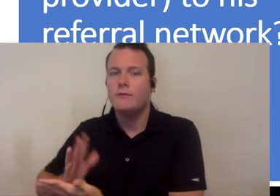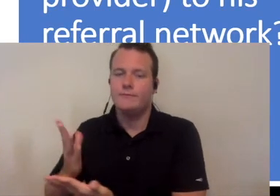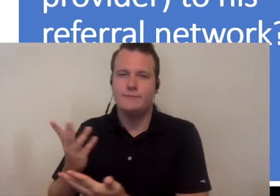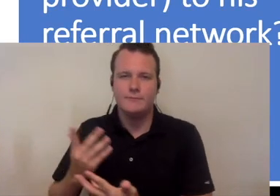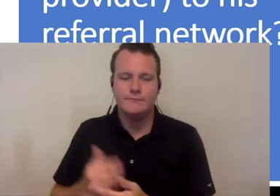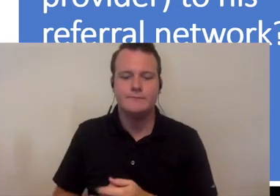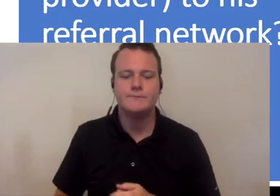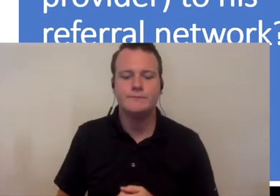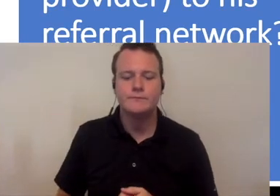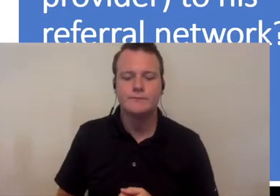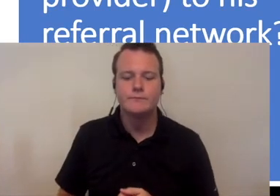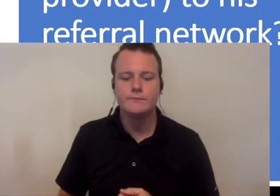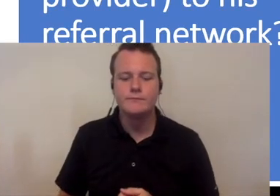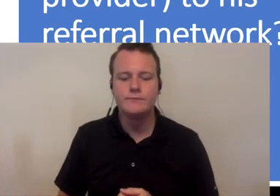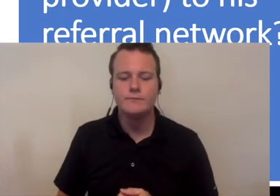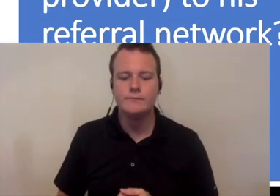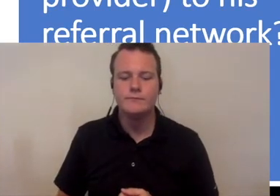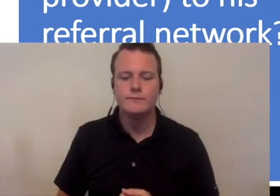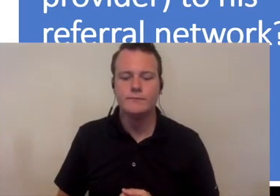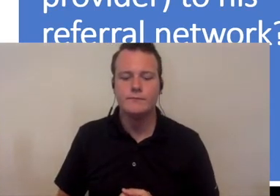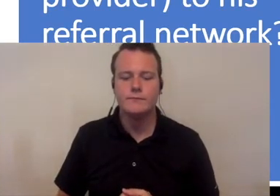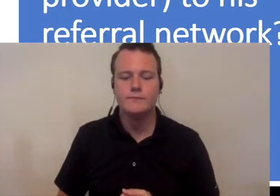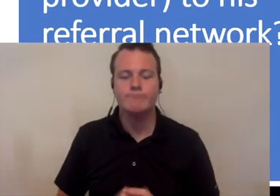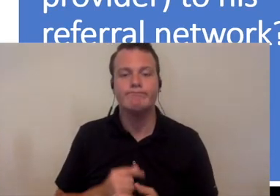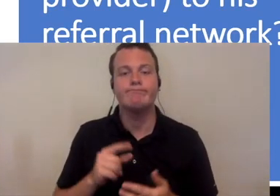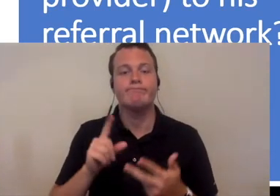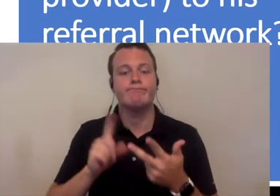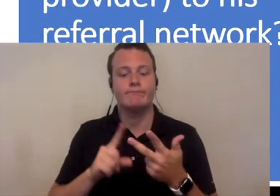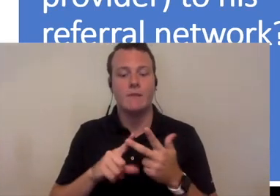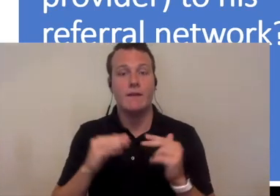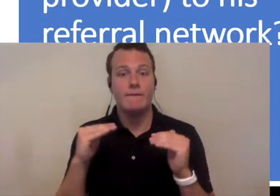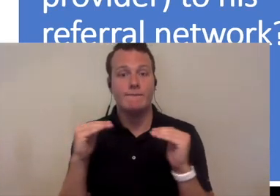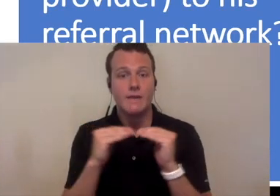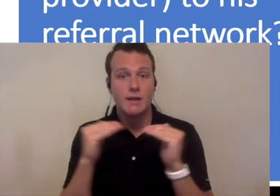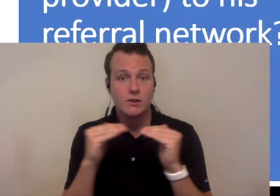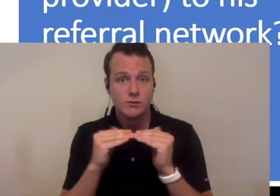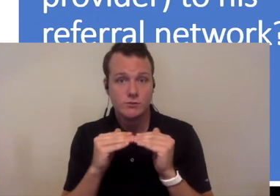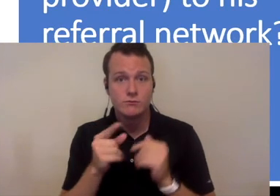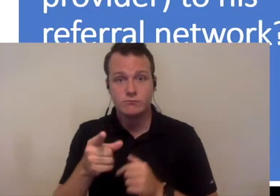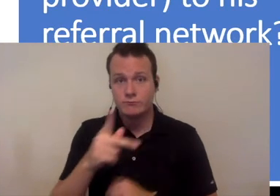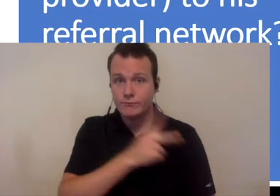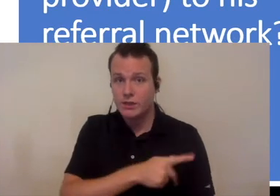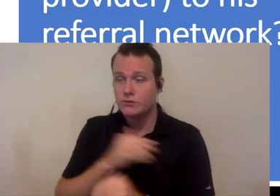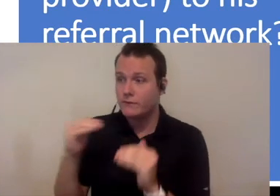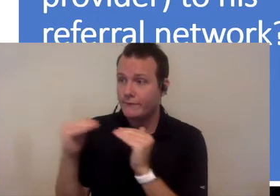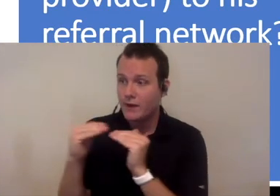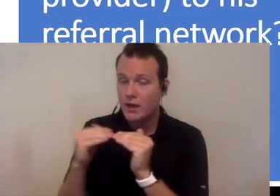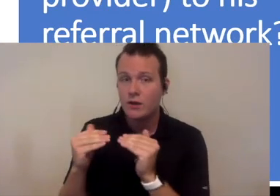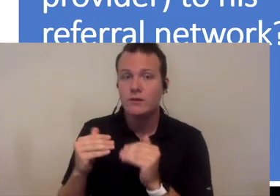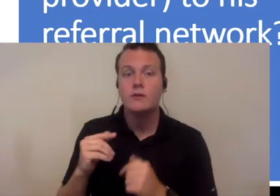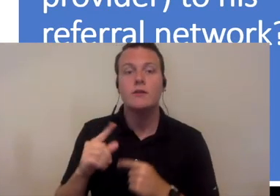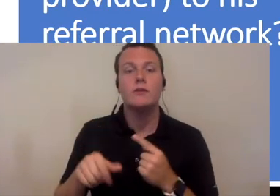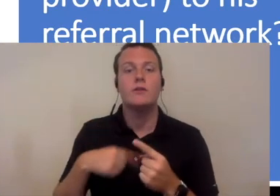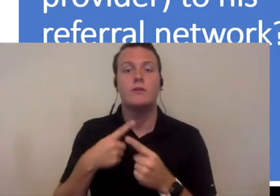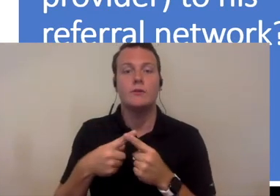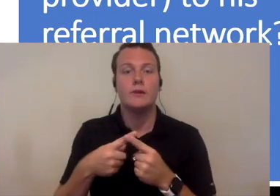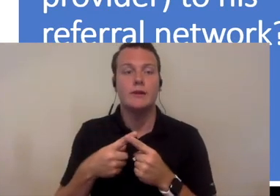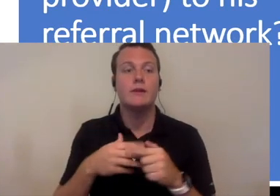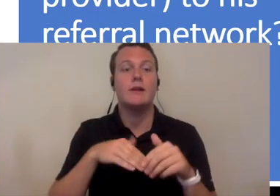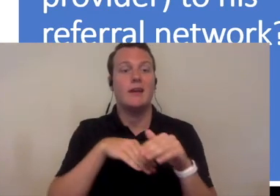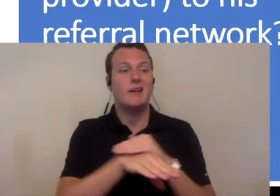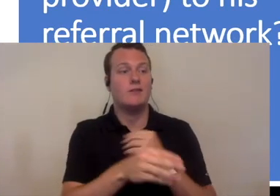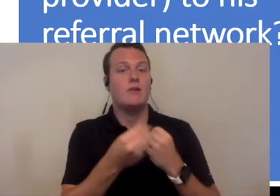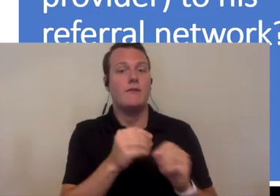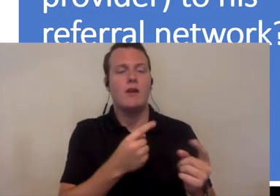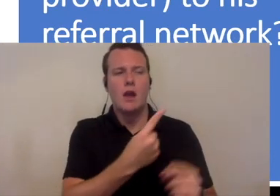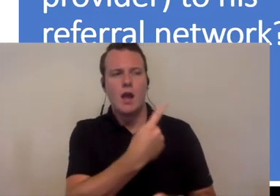you fair? Are you fair with the patients? You may get questioned when you go into offices on what are